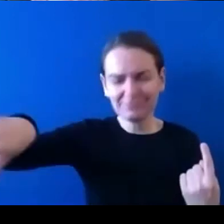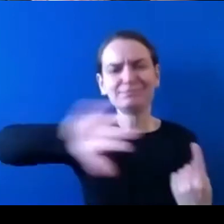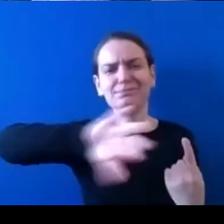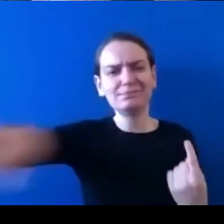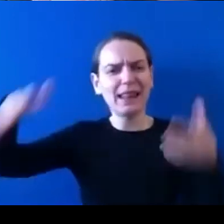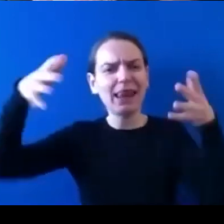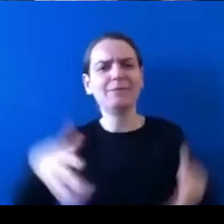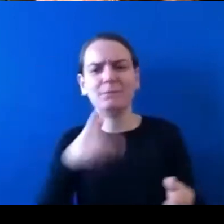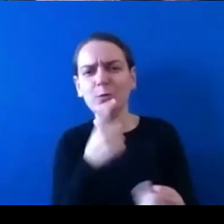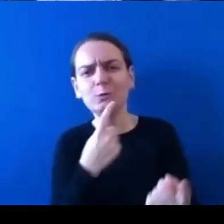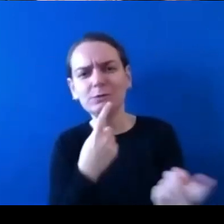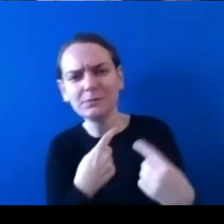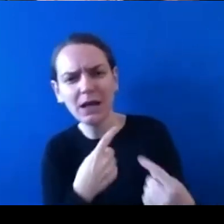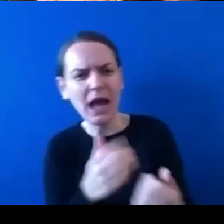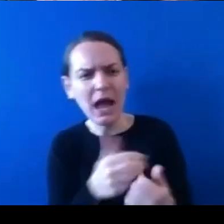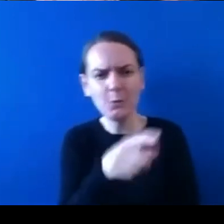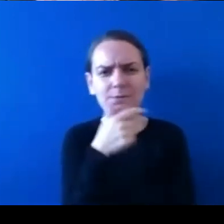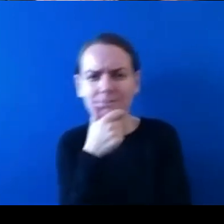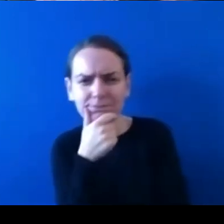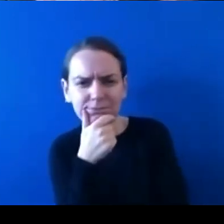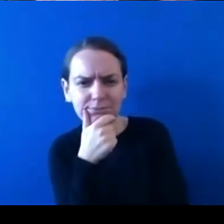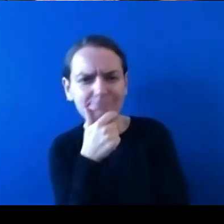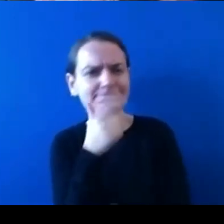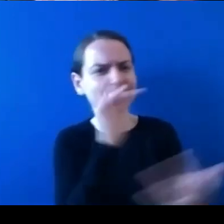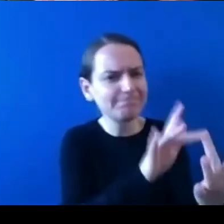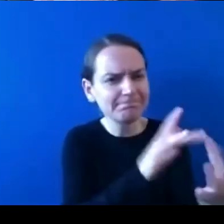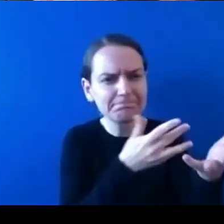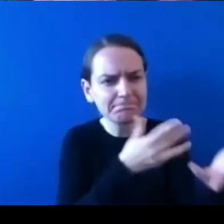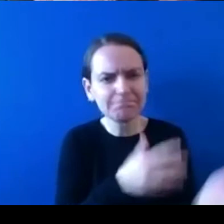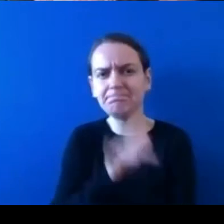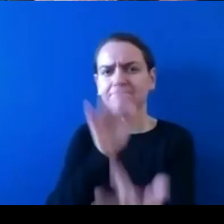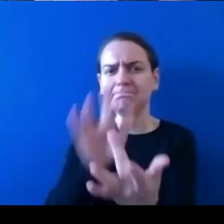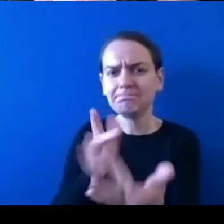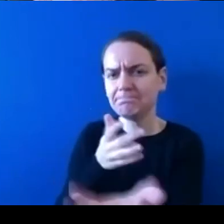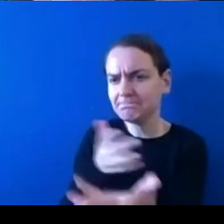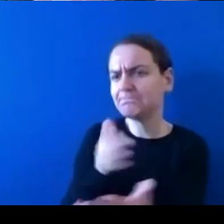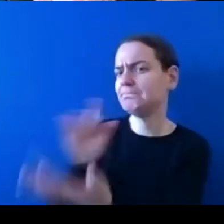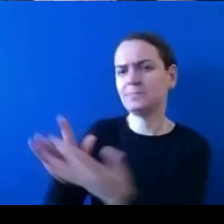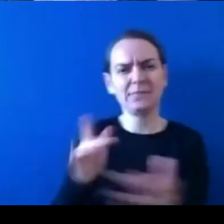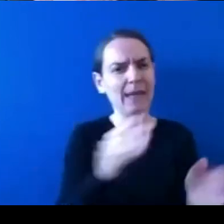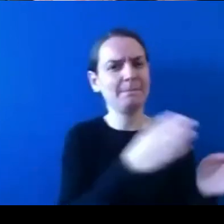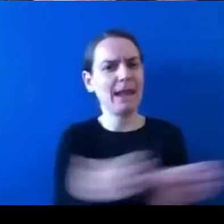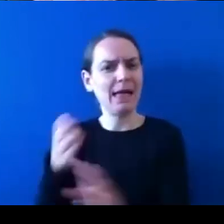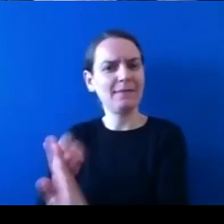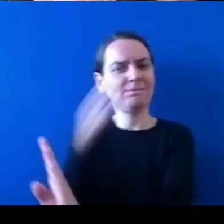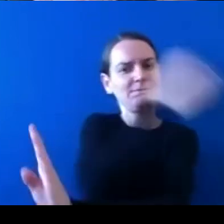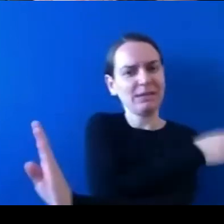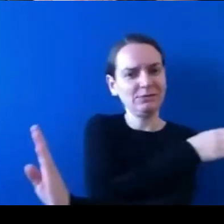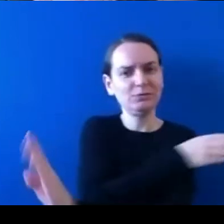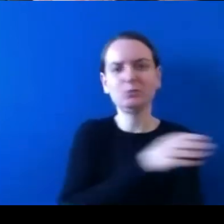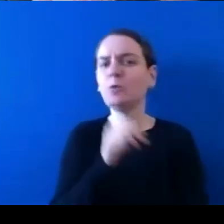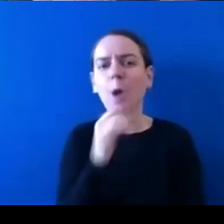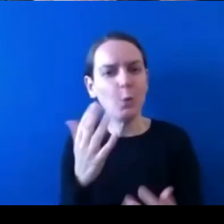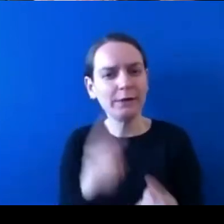in the fall. We knew in January what colleges, which of the colleges she wanted to go to, she had gotten accepted